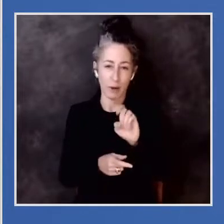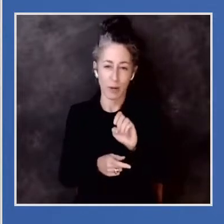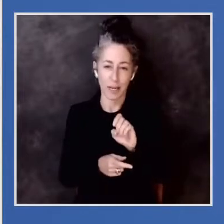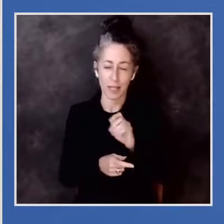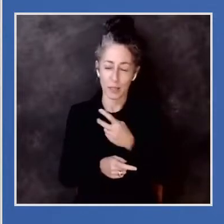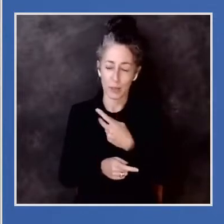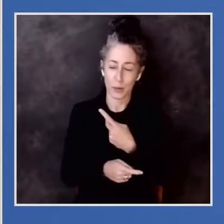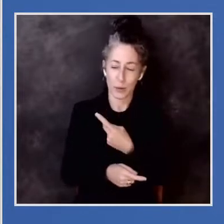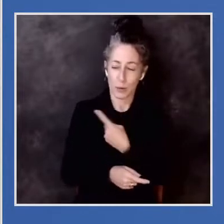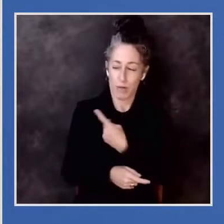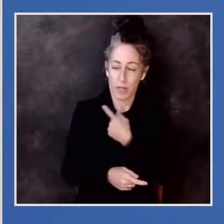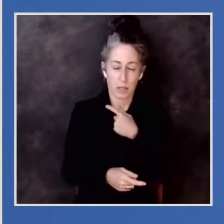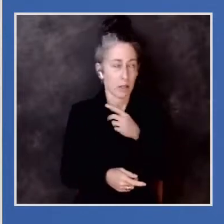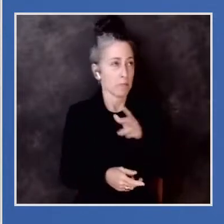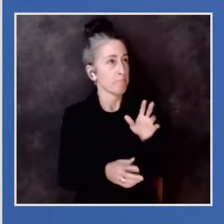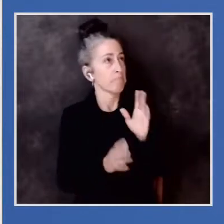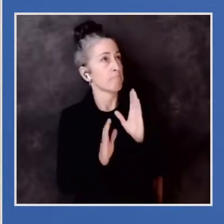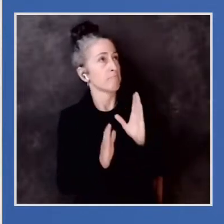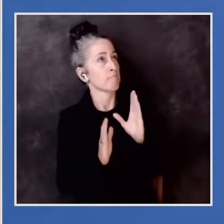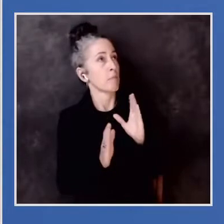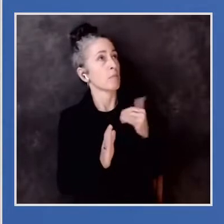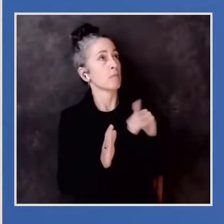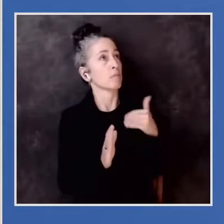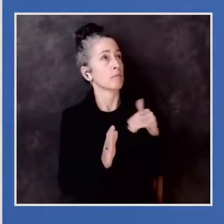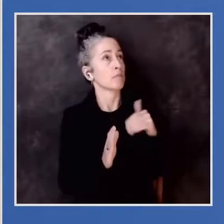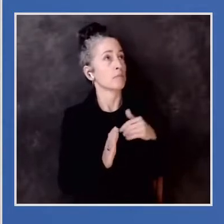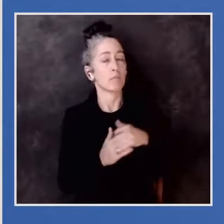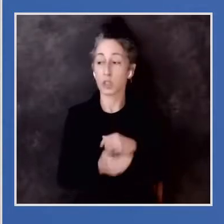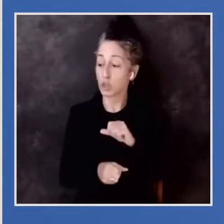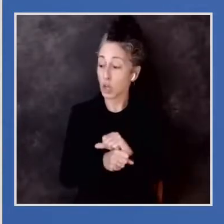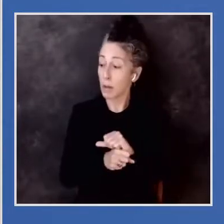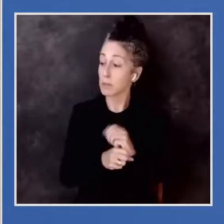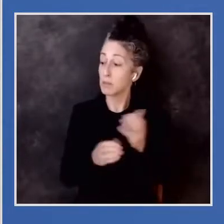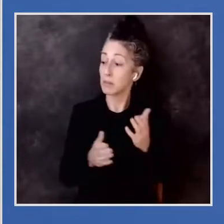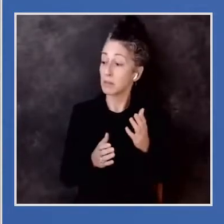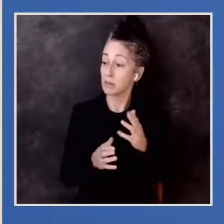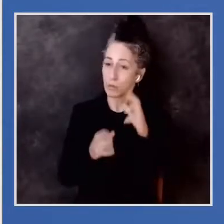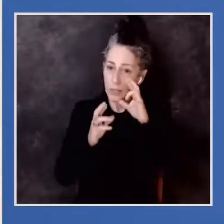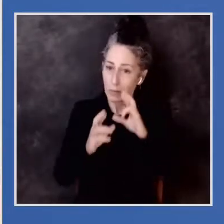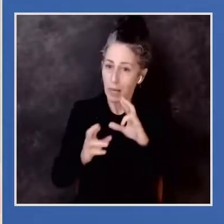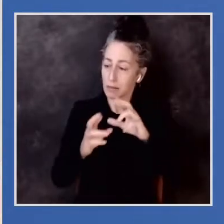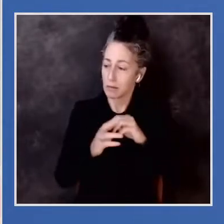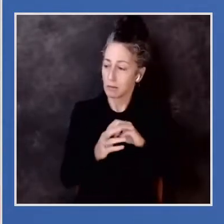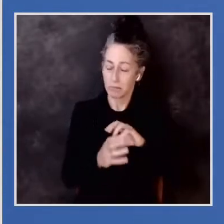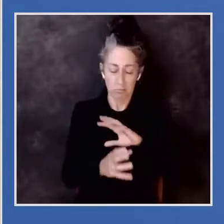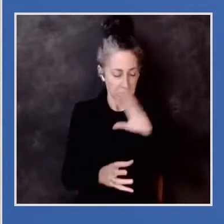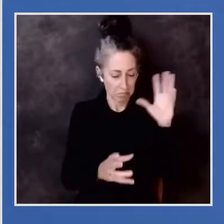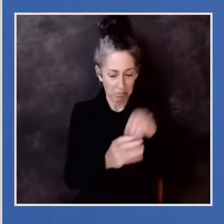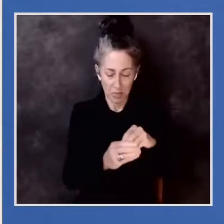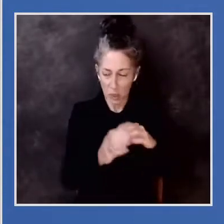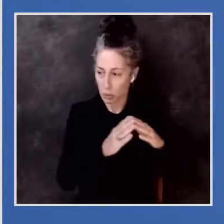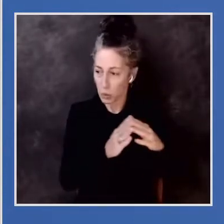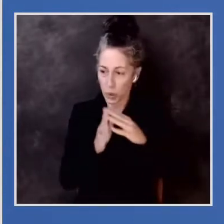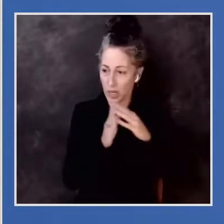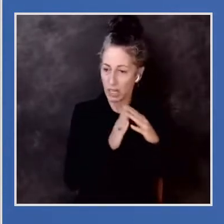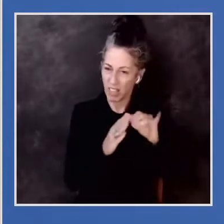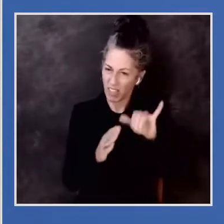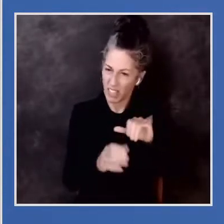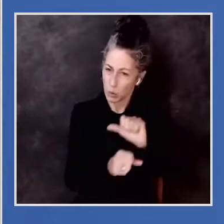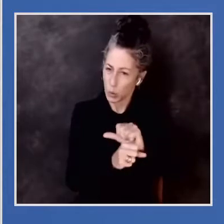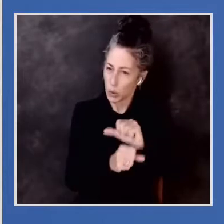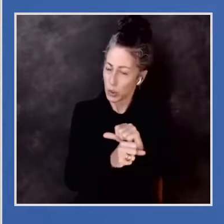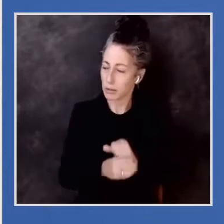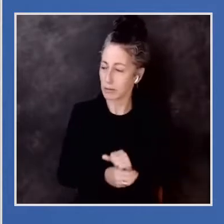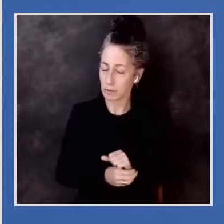a job. It's about respect. It's about your place in the community. And right now, in this